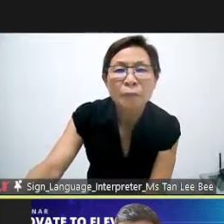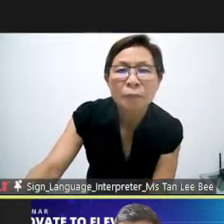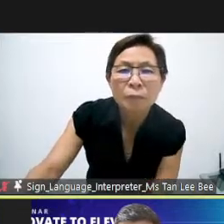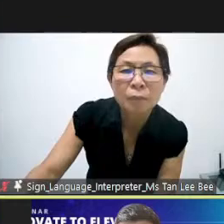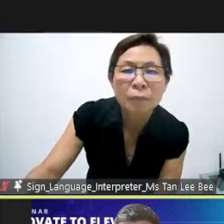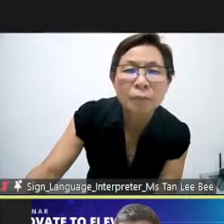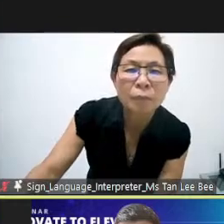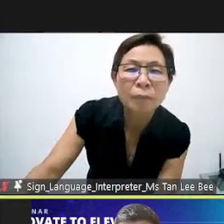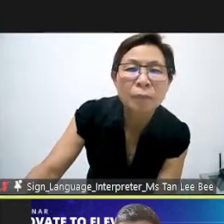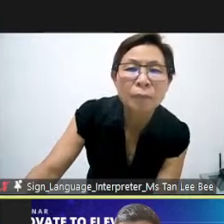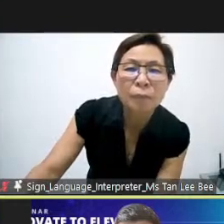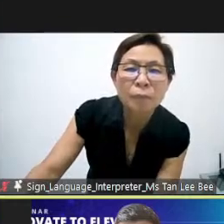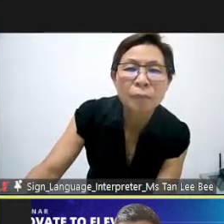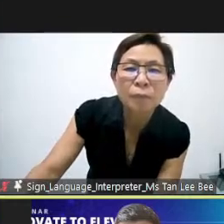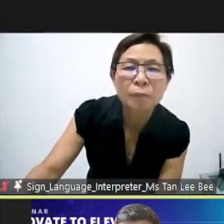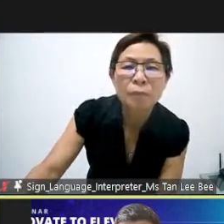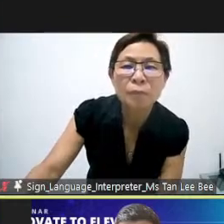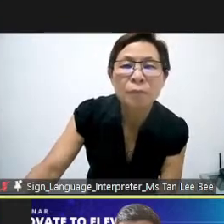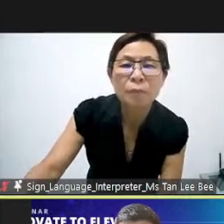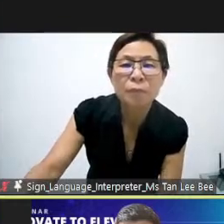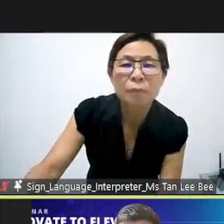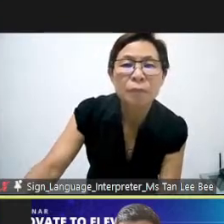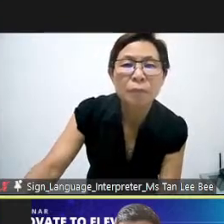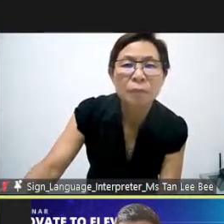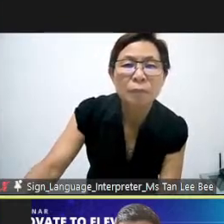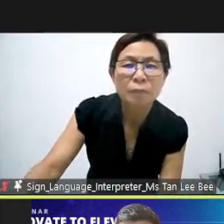Second stage, design.